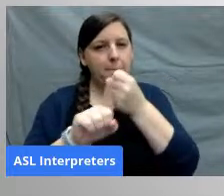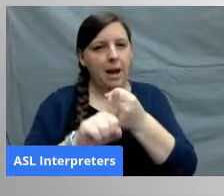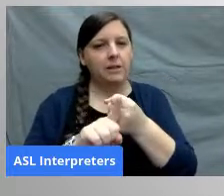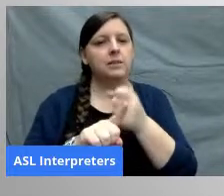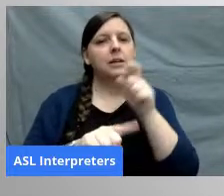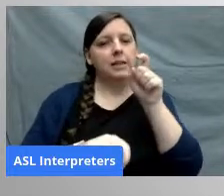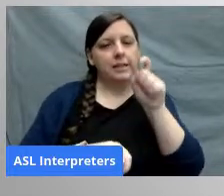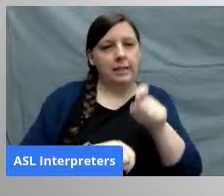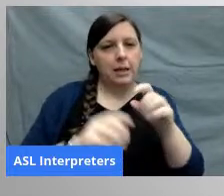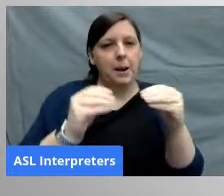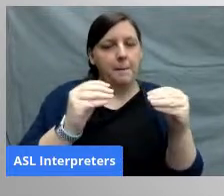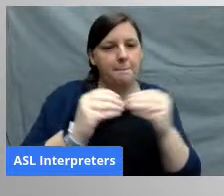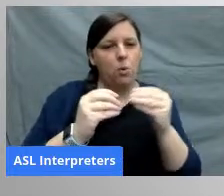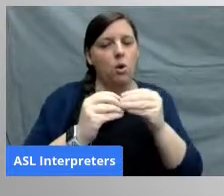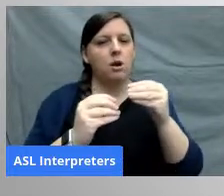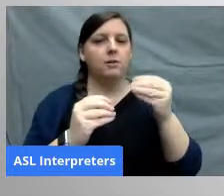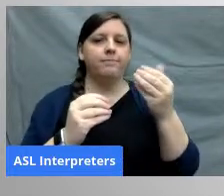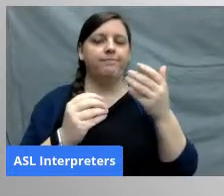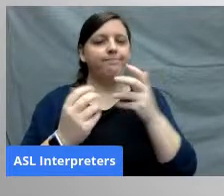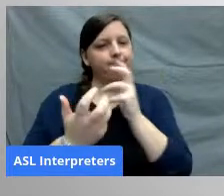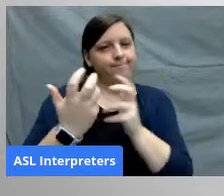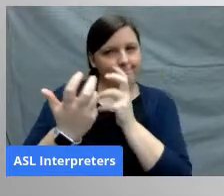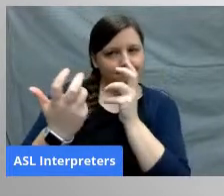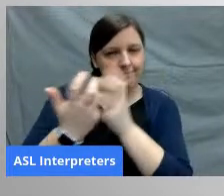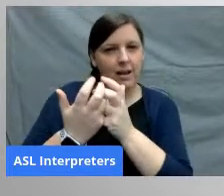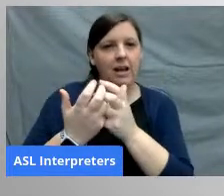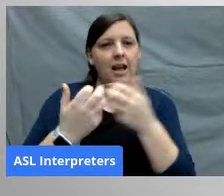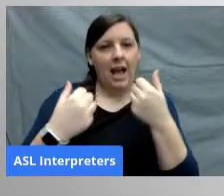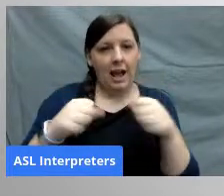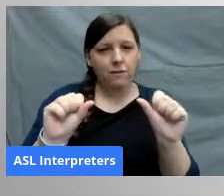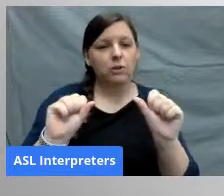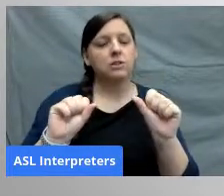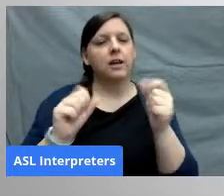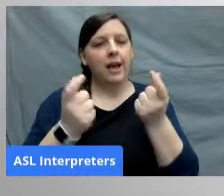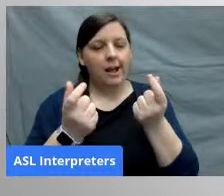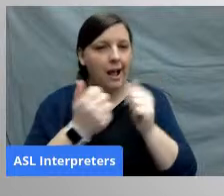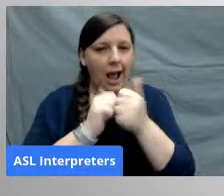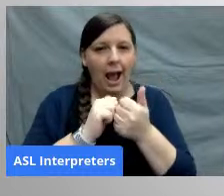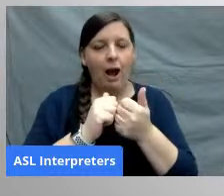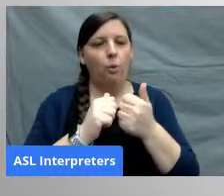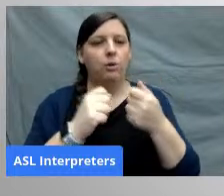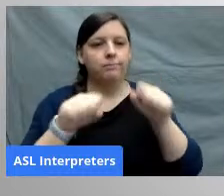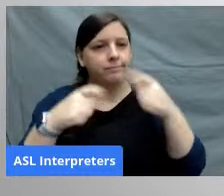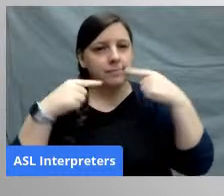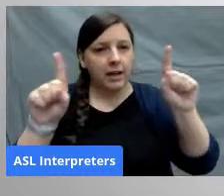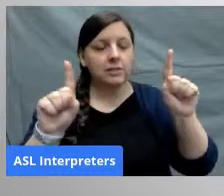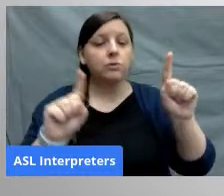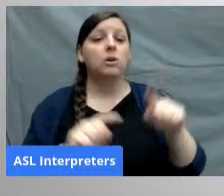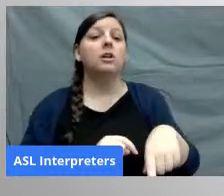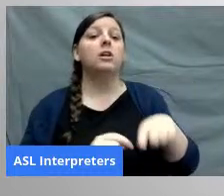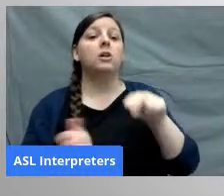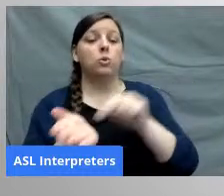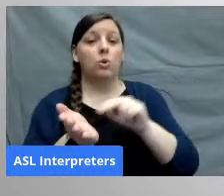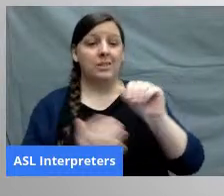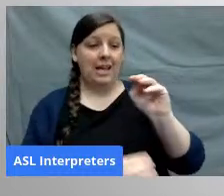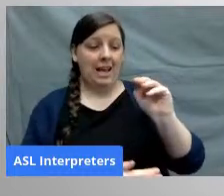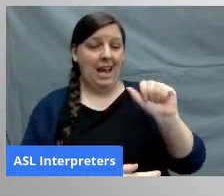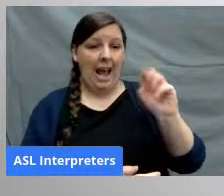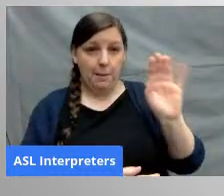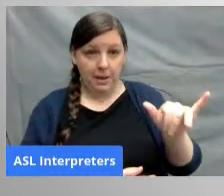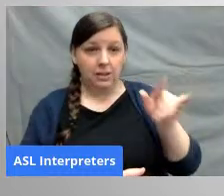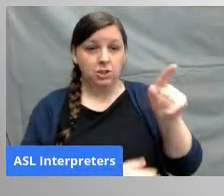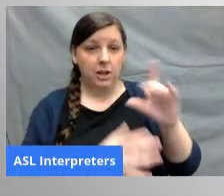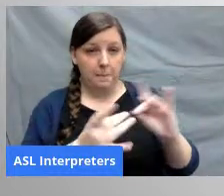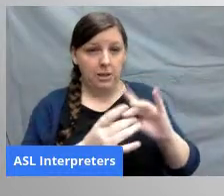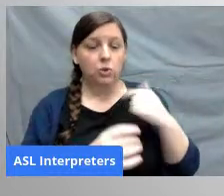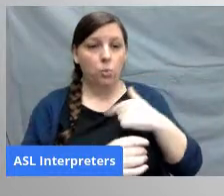as Nurse Amy mentioned, we're going to provide the vaccine to all staff that want it. We will have smaller